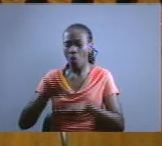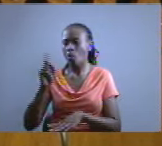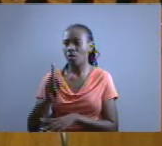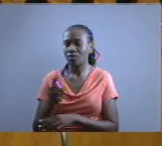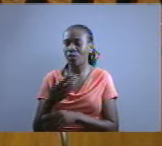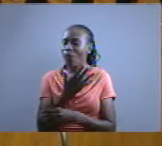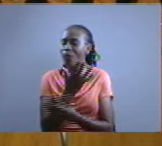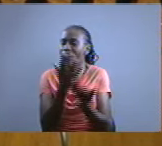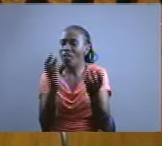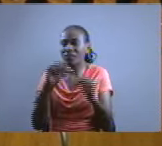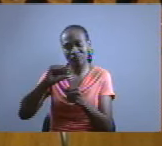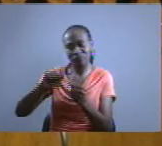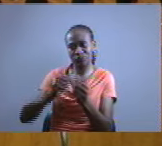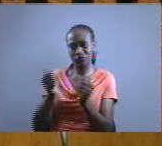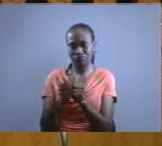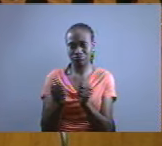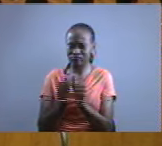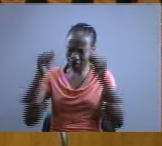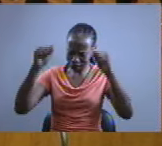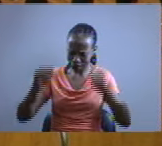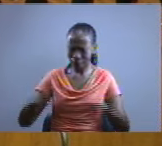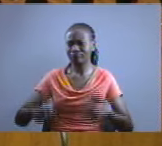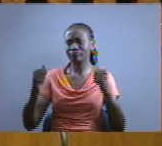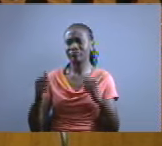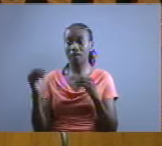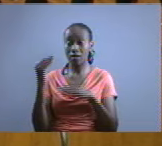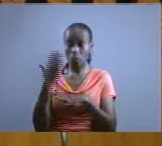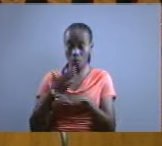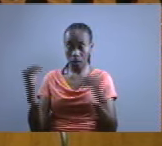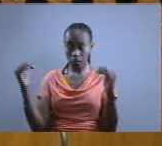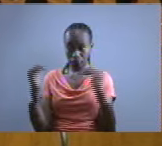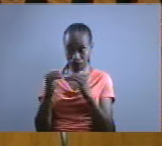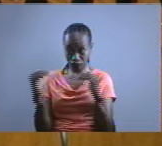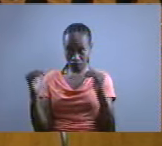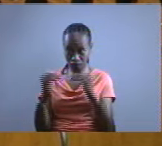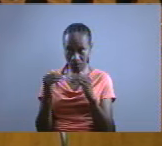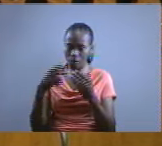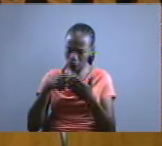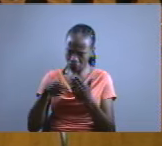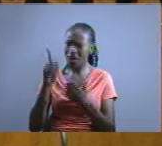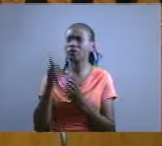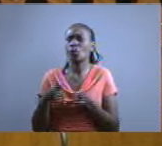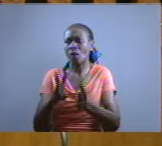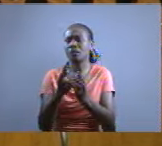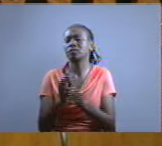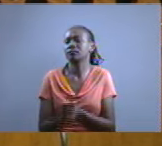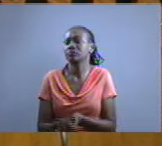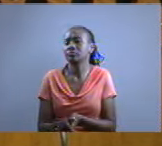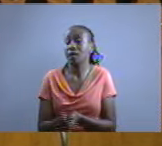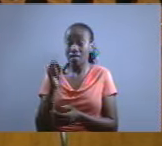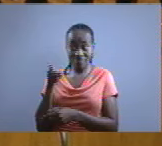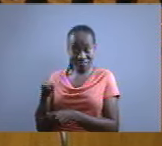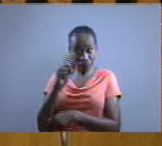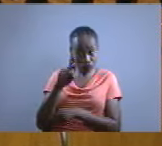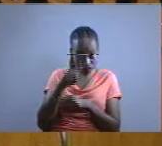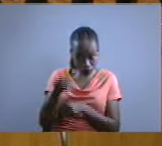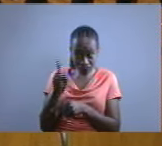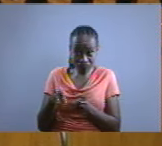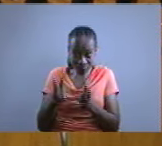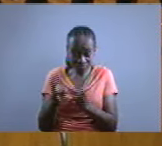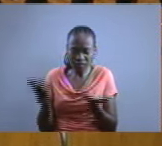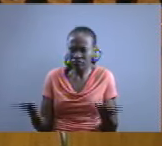agreed that the end game of the employment equity is the right thing to do. If that is the case,